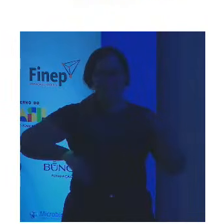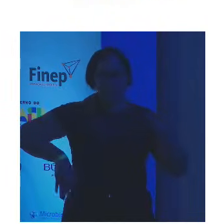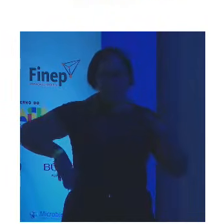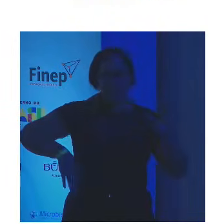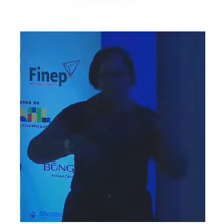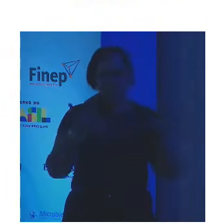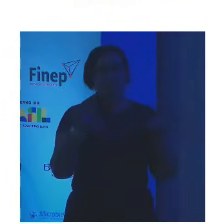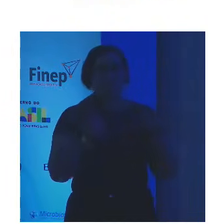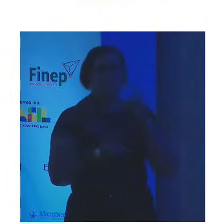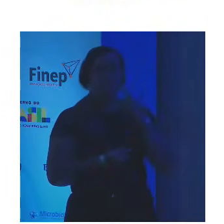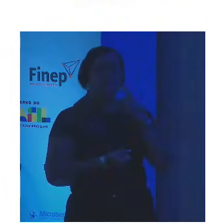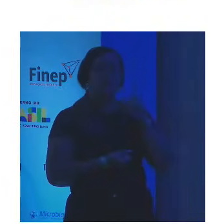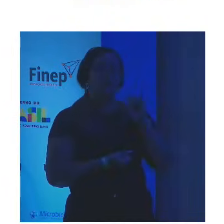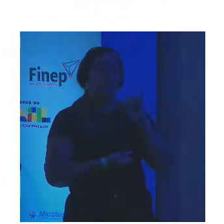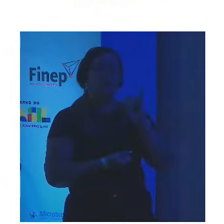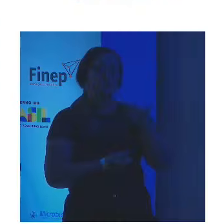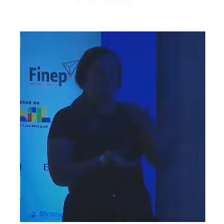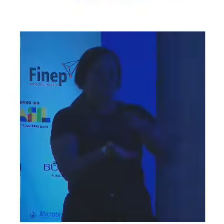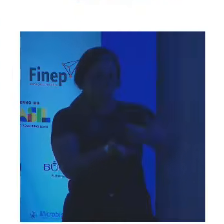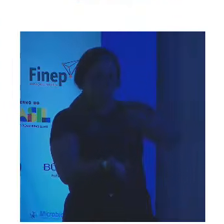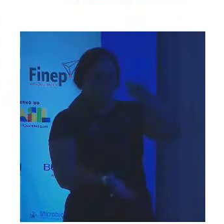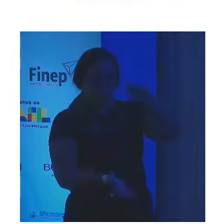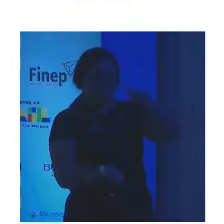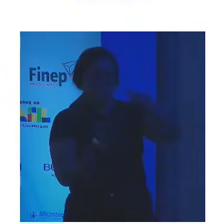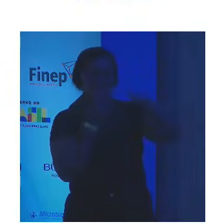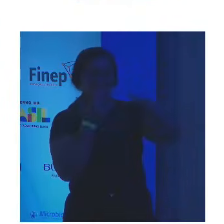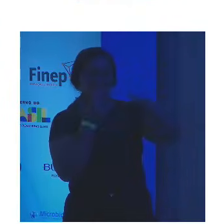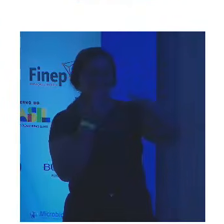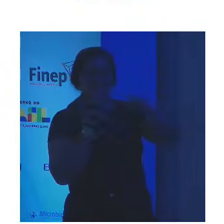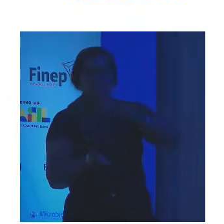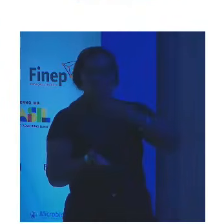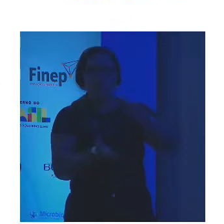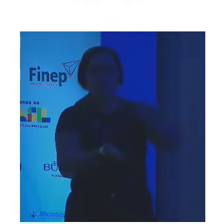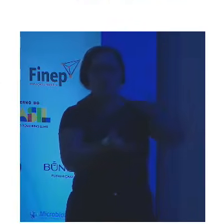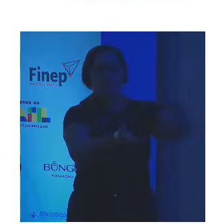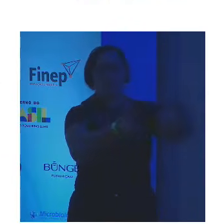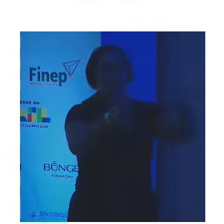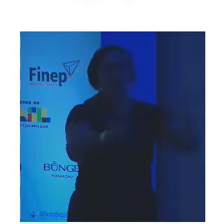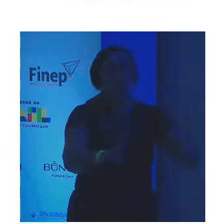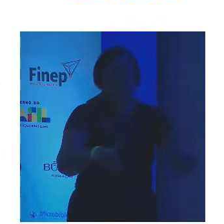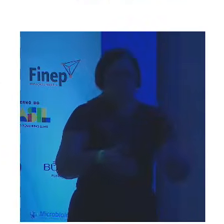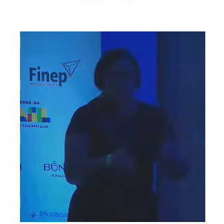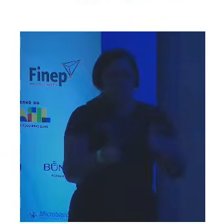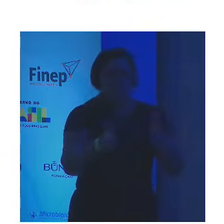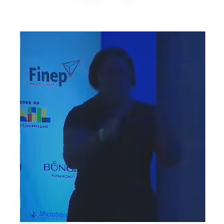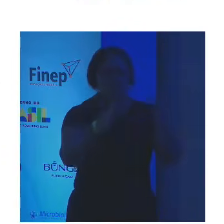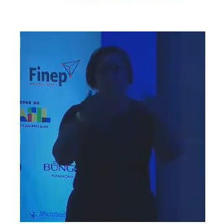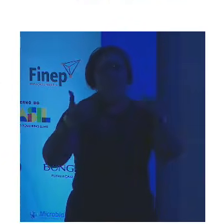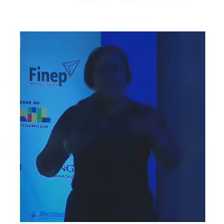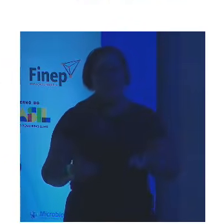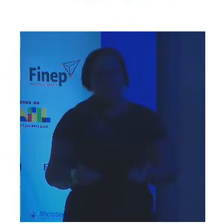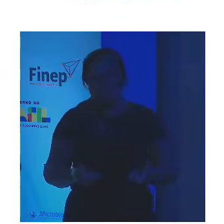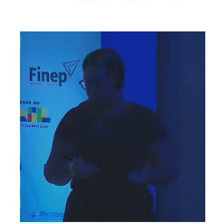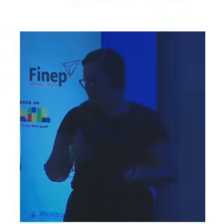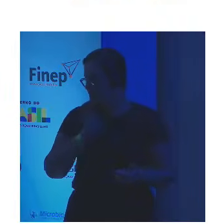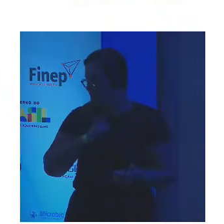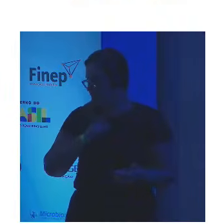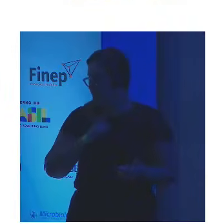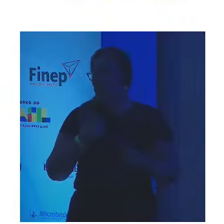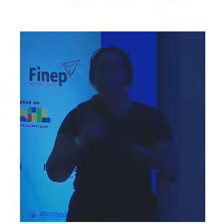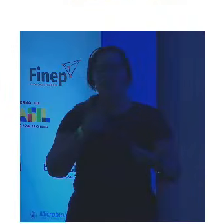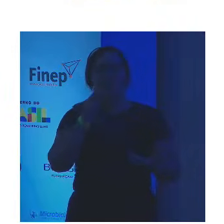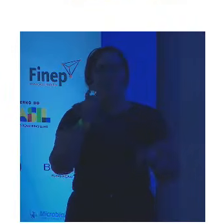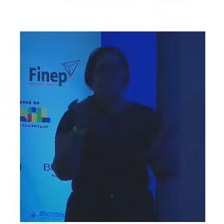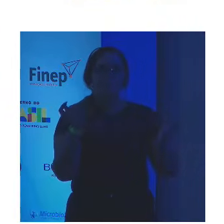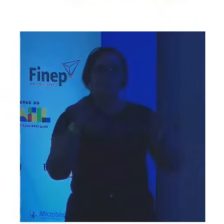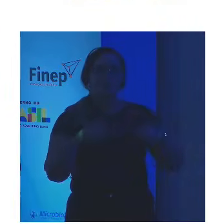Or if I throw some plastic, what part of the Mediterranean I will pollute exactly? I could have problem with this country, etc.